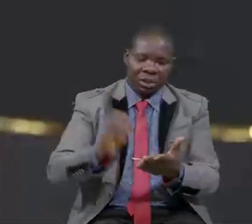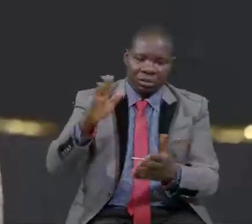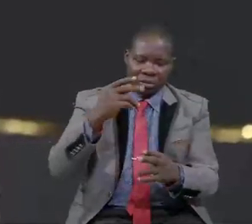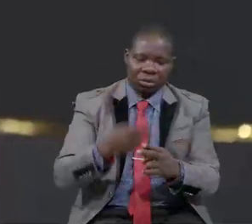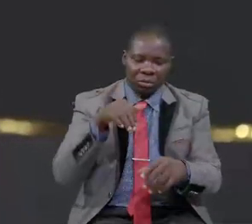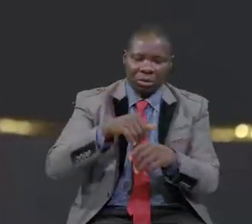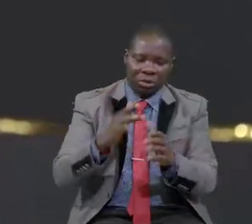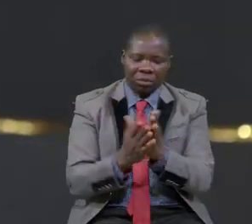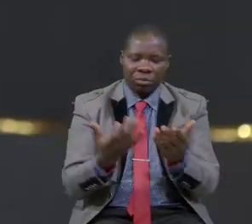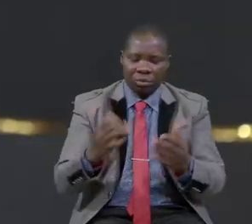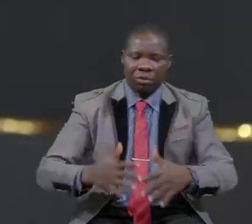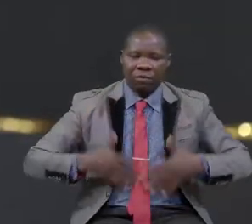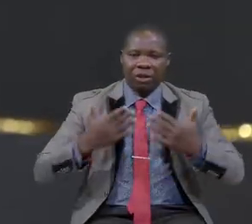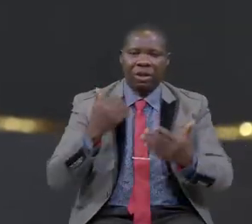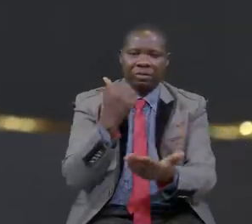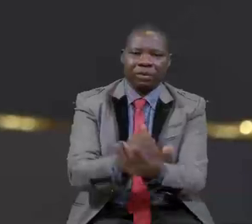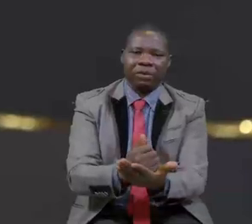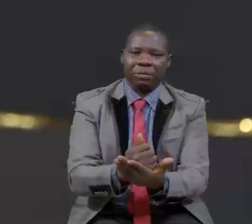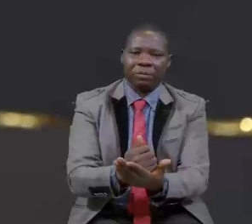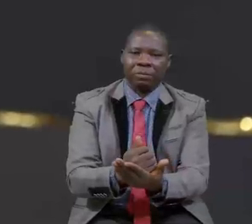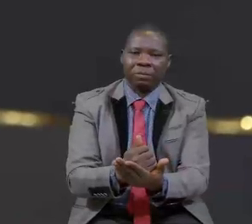life. I will be